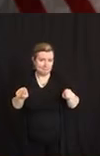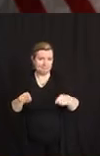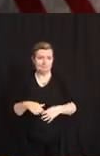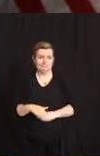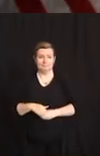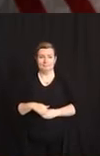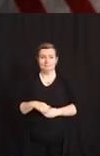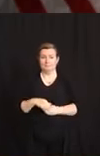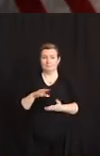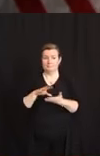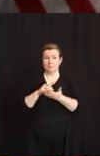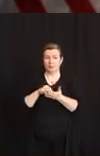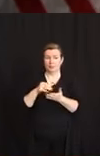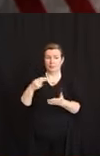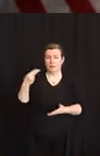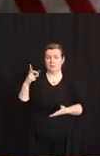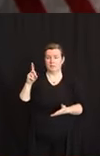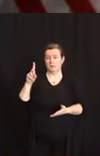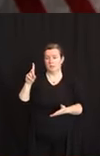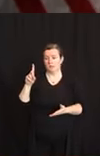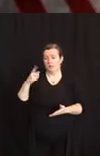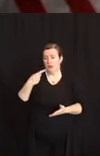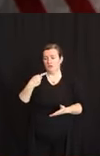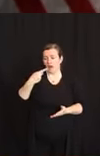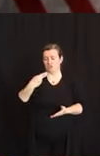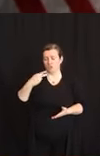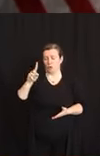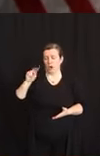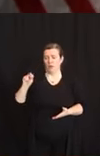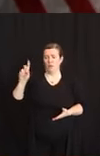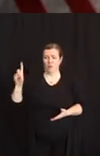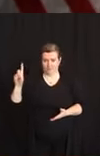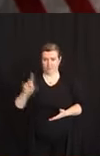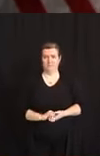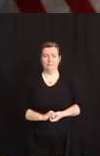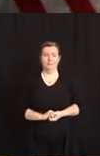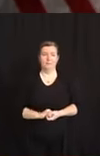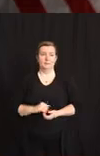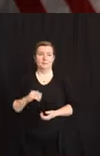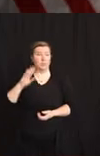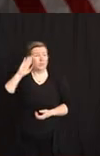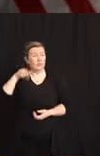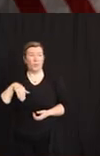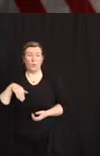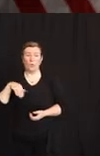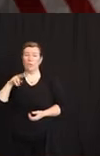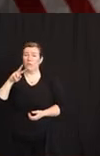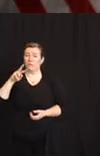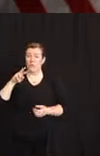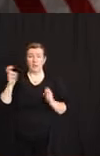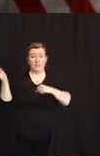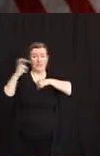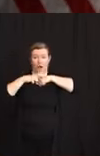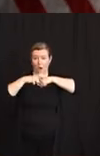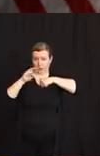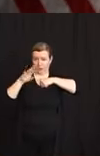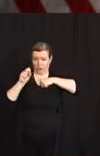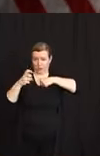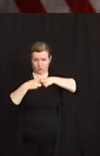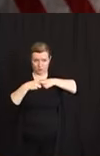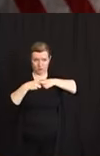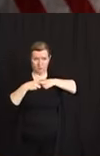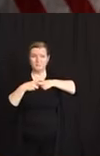this sort of virus does come back, even if we bat 1,000 in terms of all the steps we take. So having these facilities available,